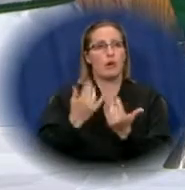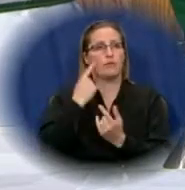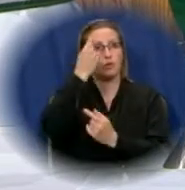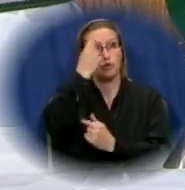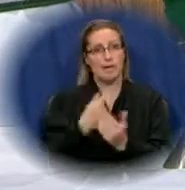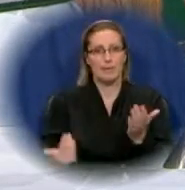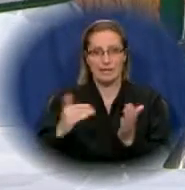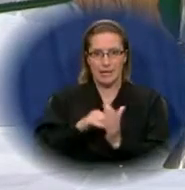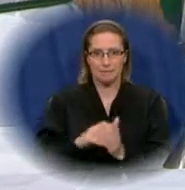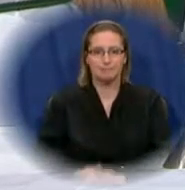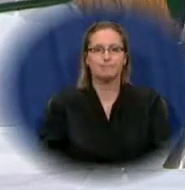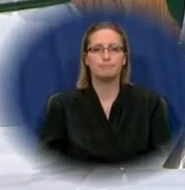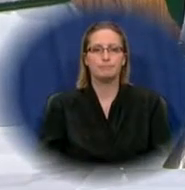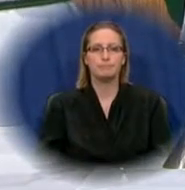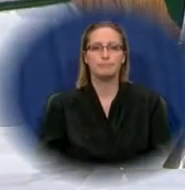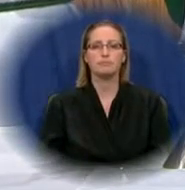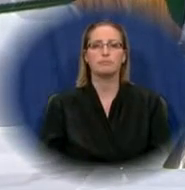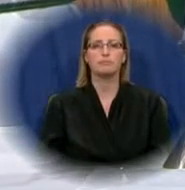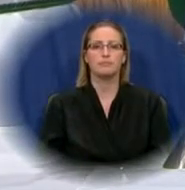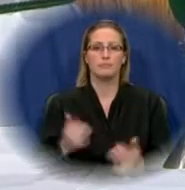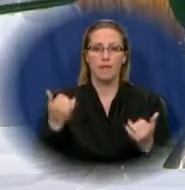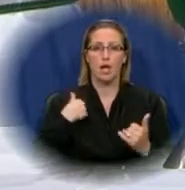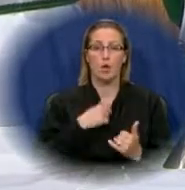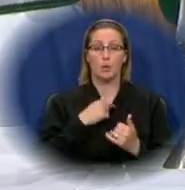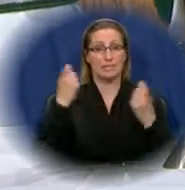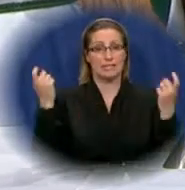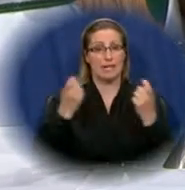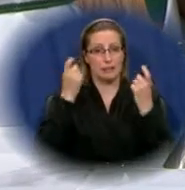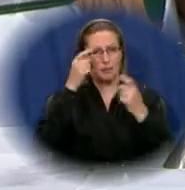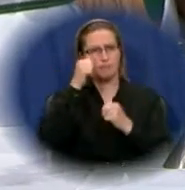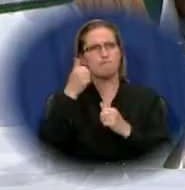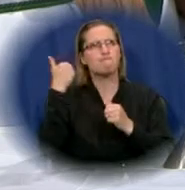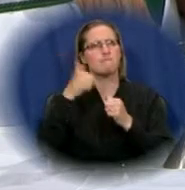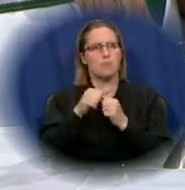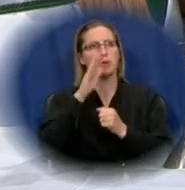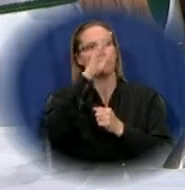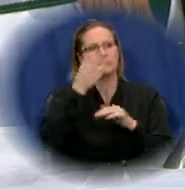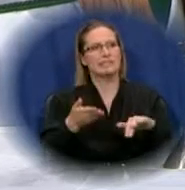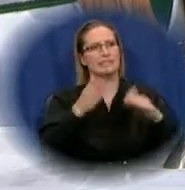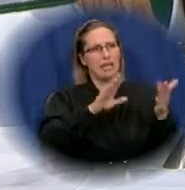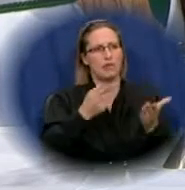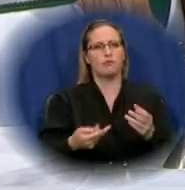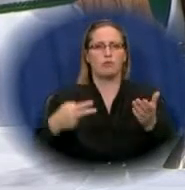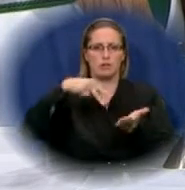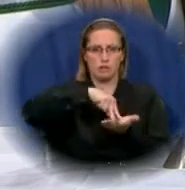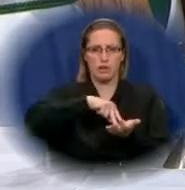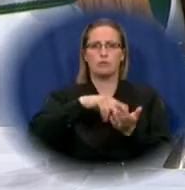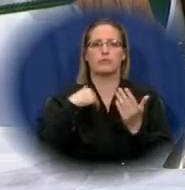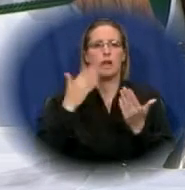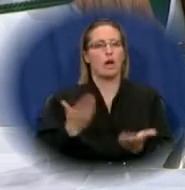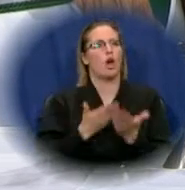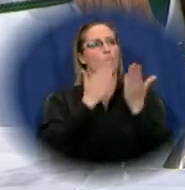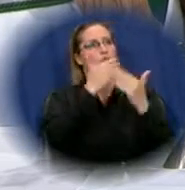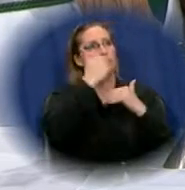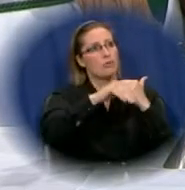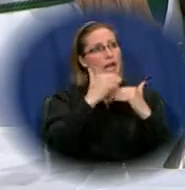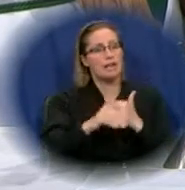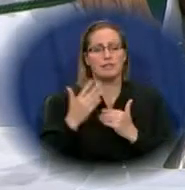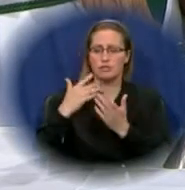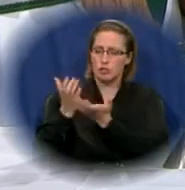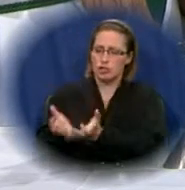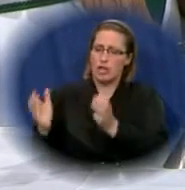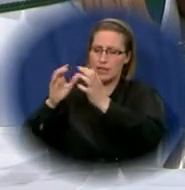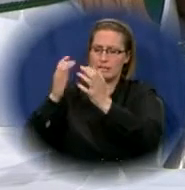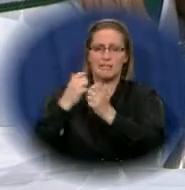again. Therefore, as we celebrate the memorial of his death and resurrection, we offer you, Lord, the bread of life and the chalice